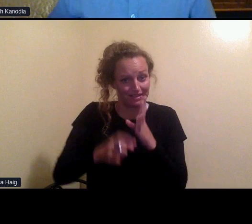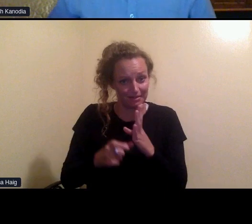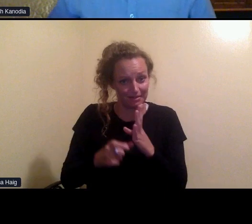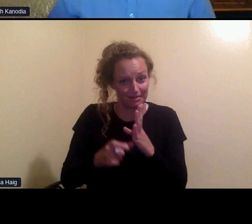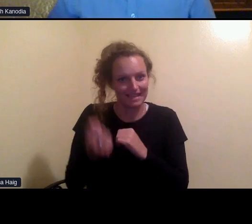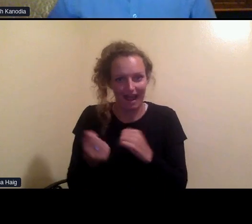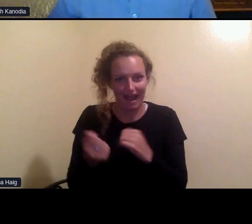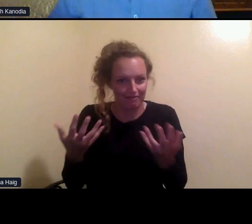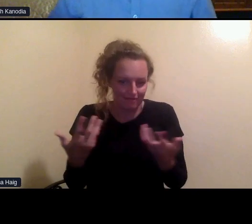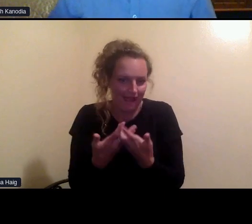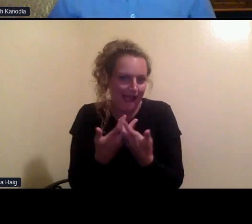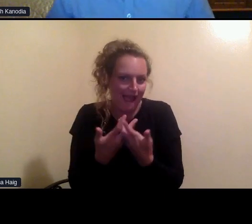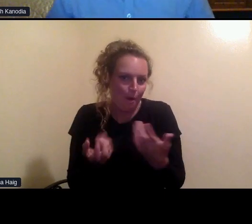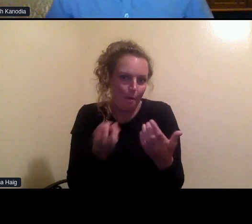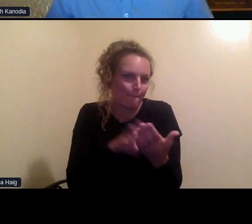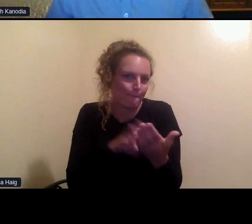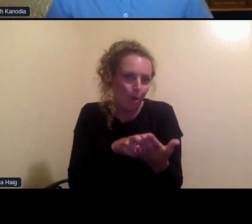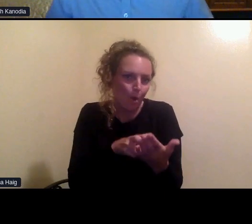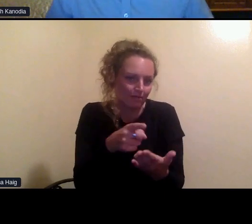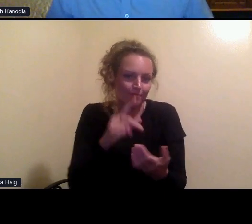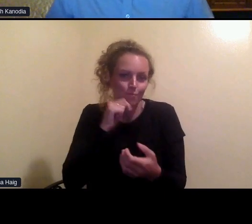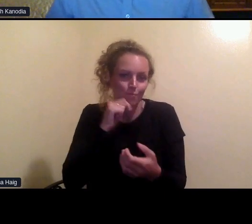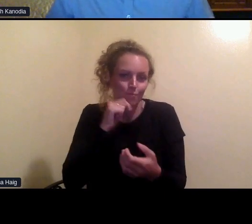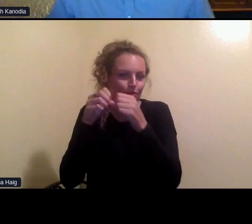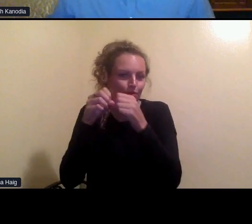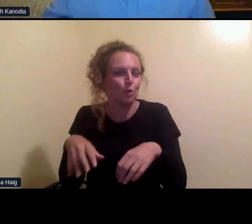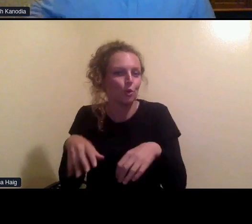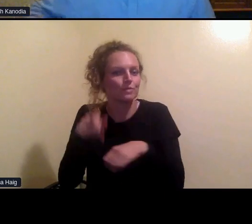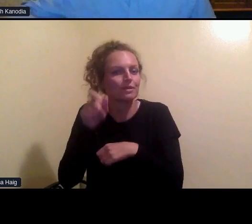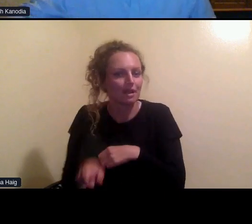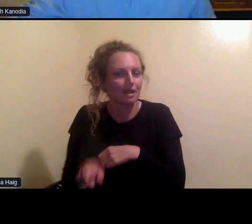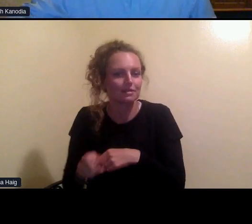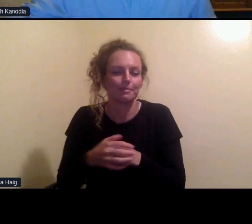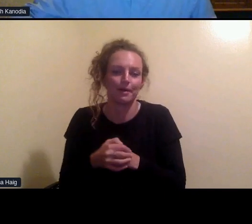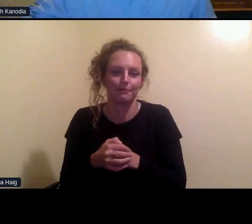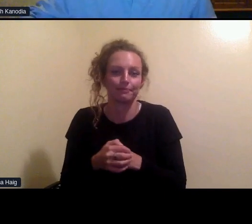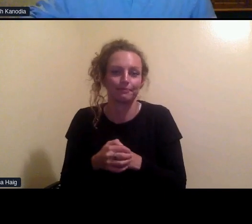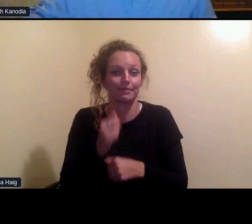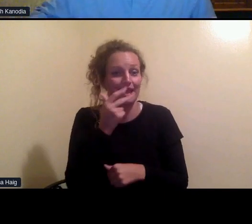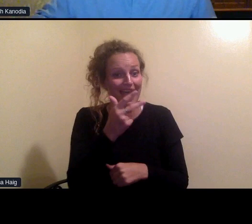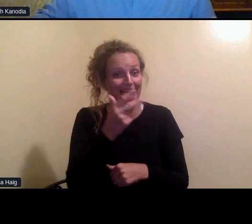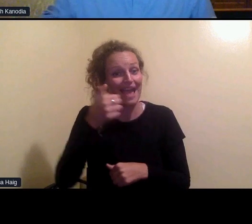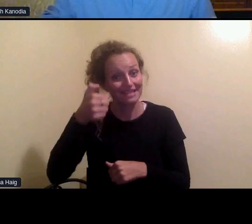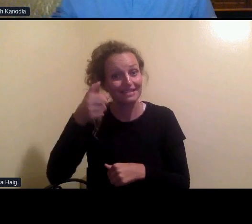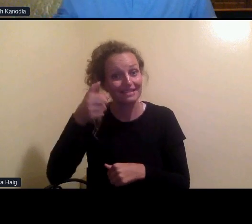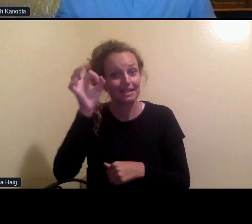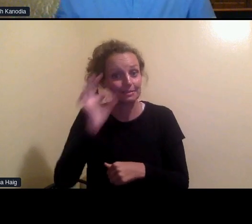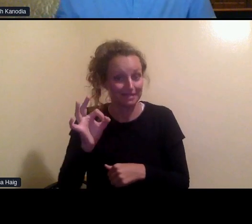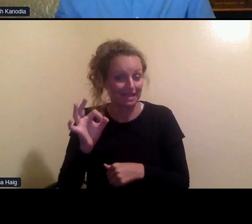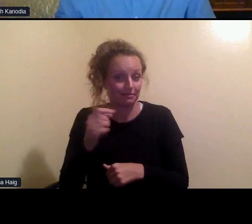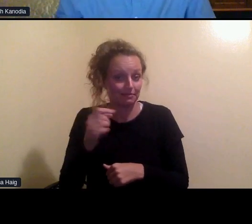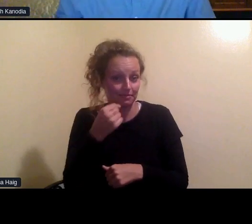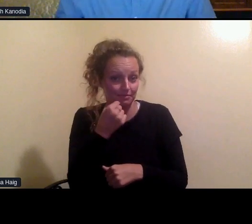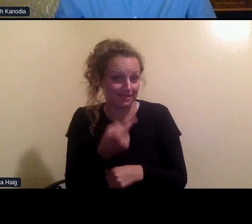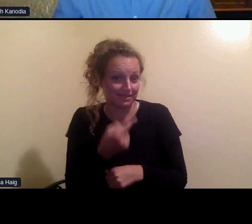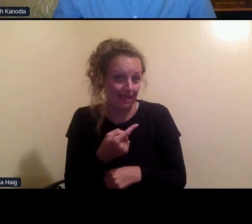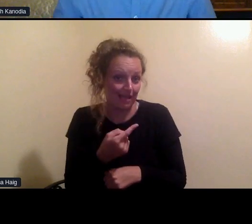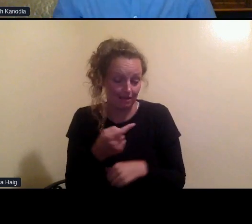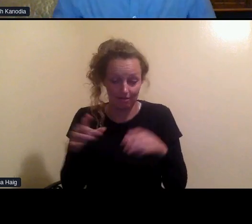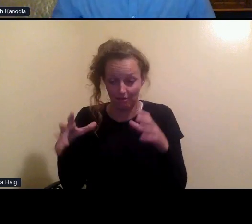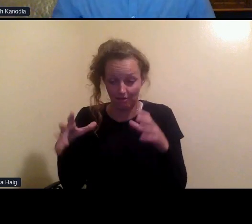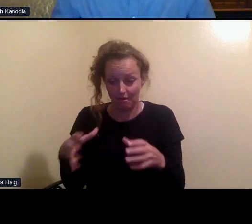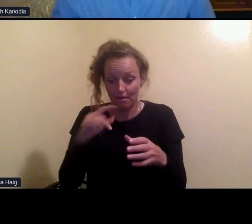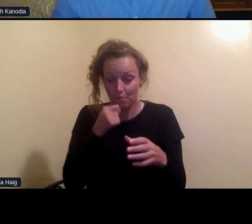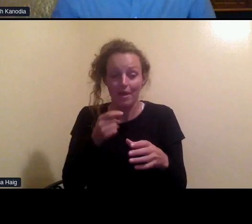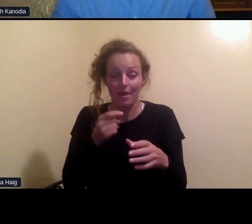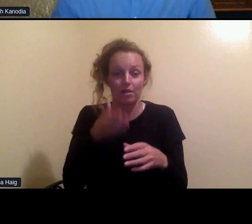it allows us, 86% say that they actually go on the web to find information about their travel. So everybody's basically